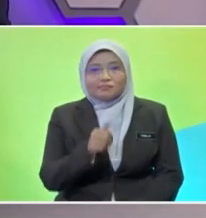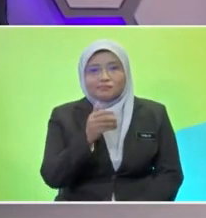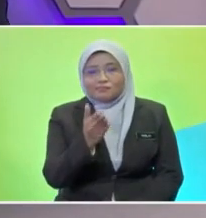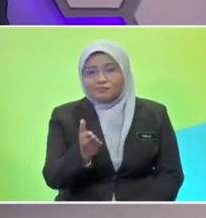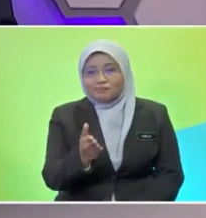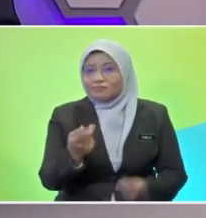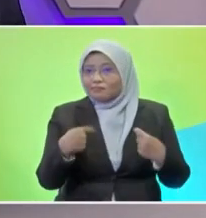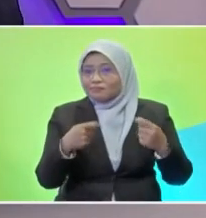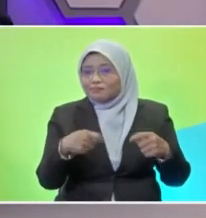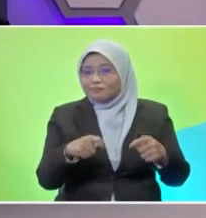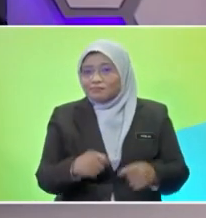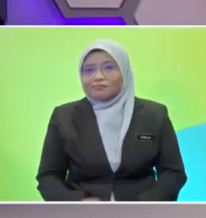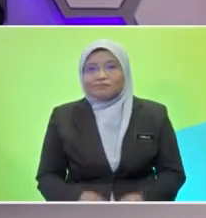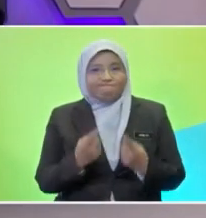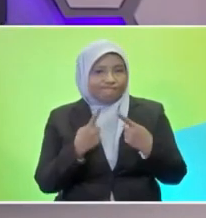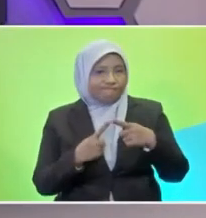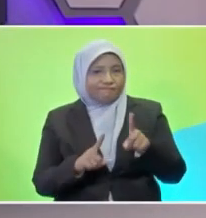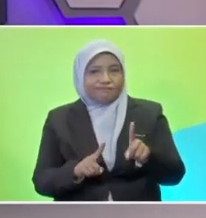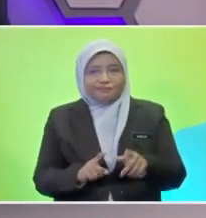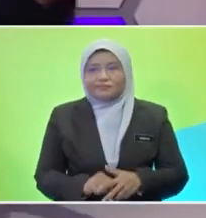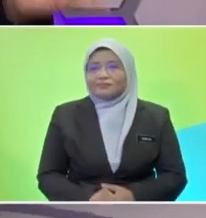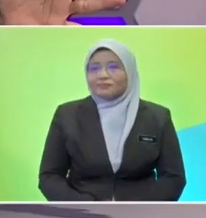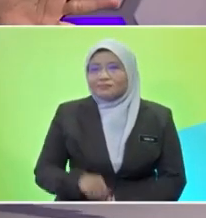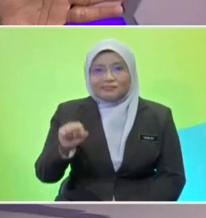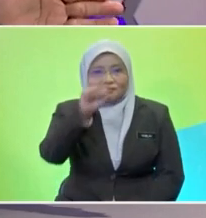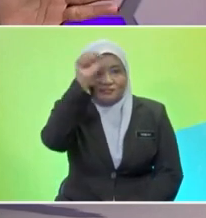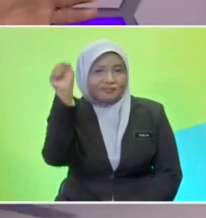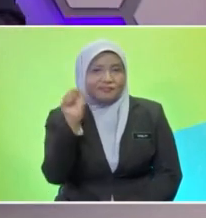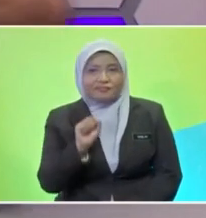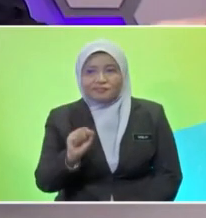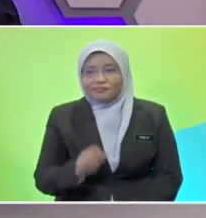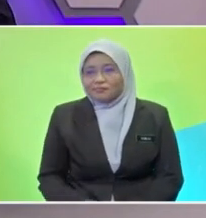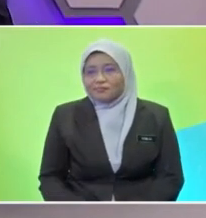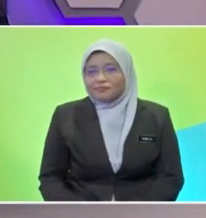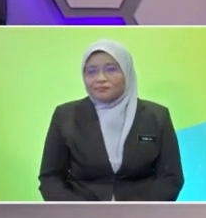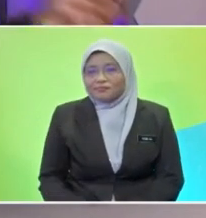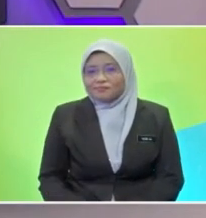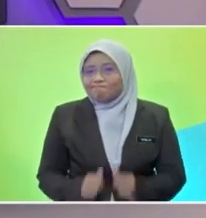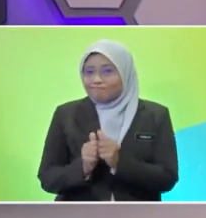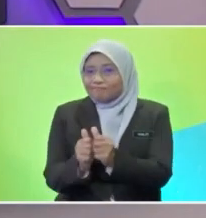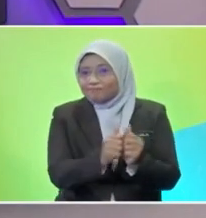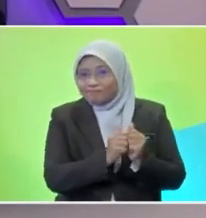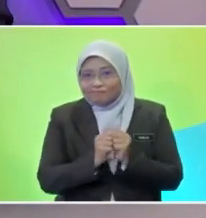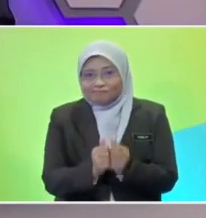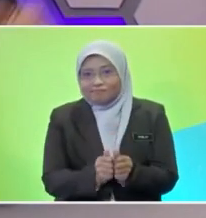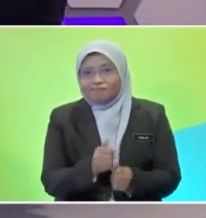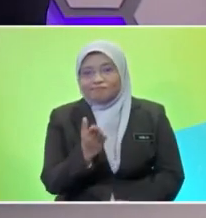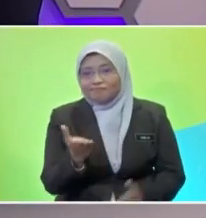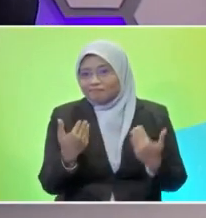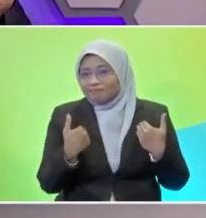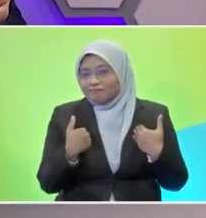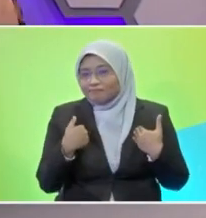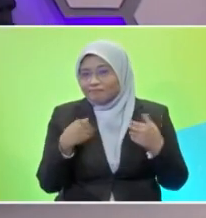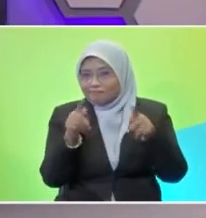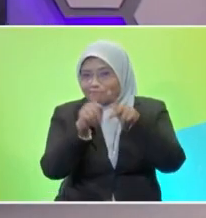question. Alright, so I think you have got your mini whiteboard with you or any paper with you, right? Okay, if you